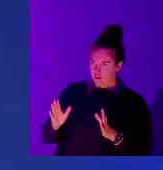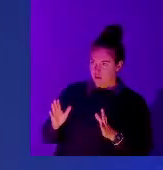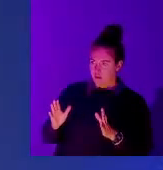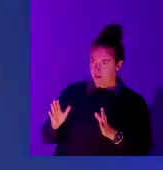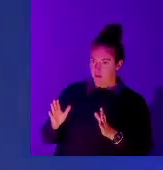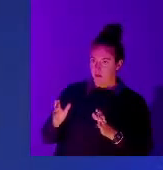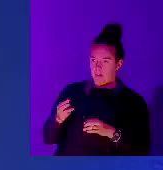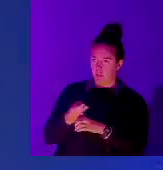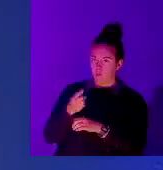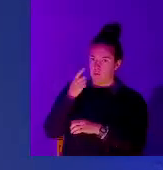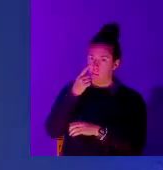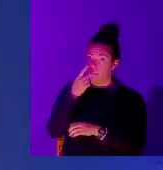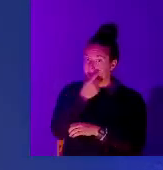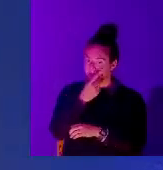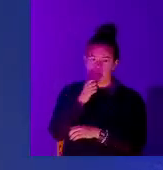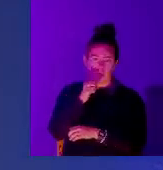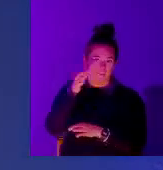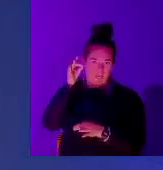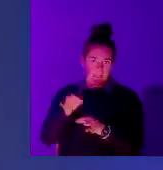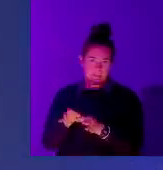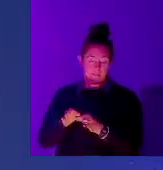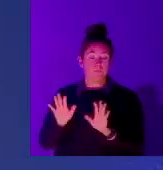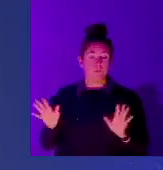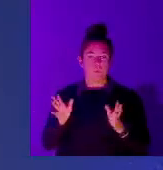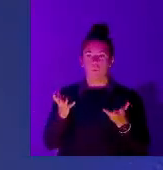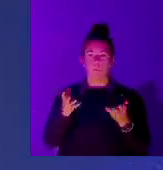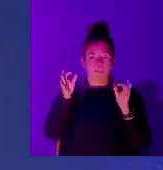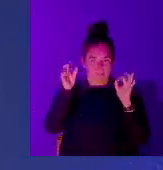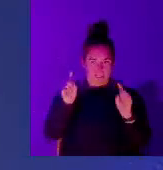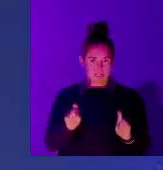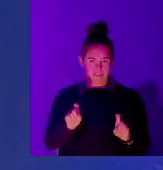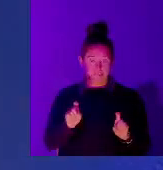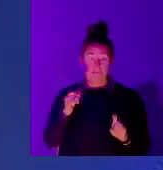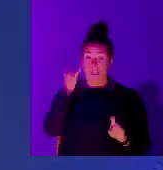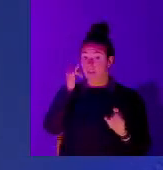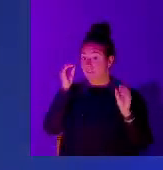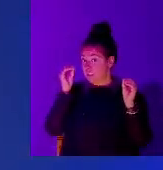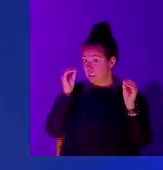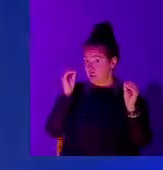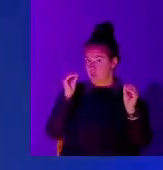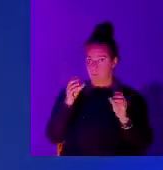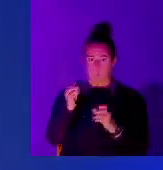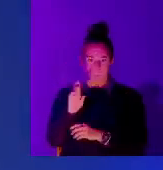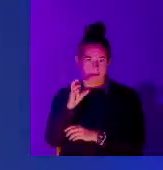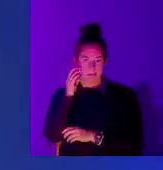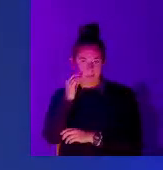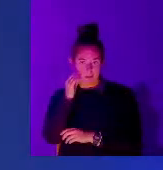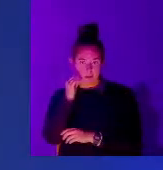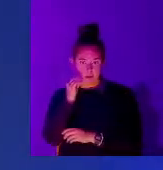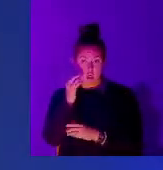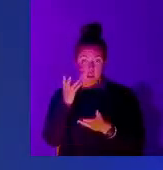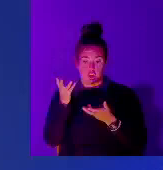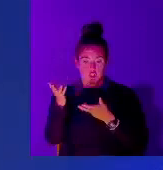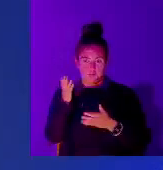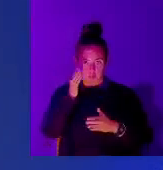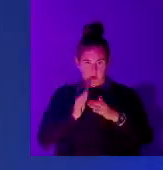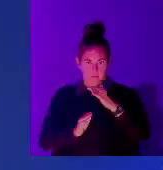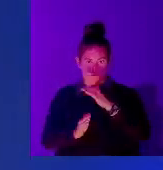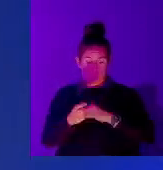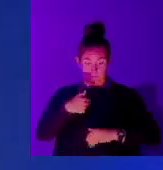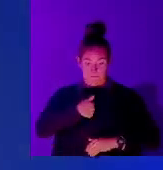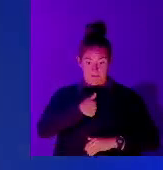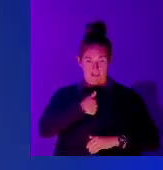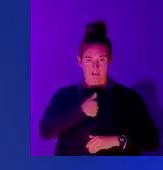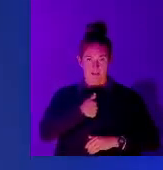If a teaching or experience serves to humble me in my own eyes, it is likely from